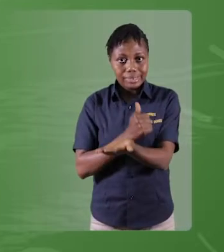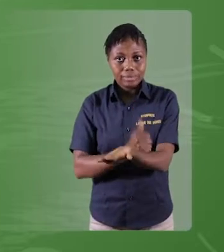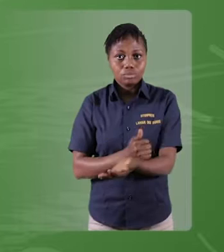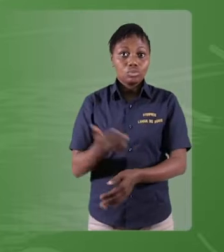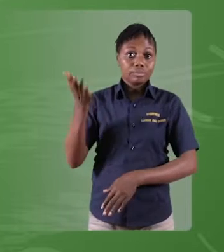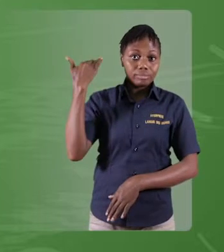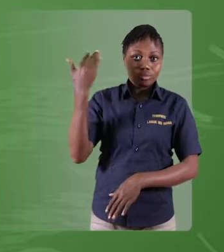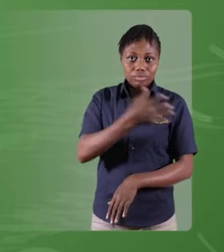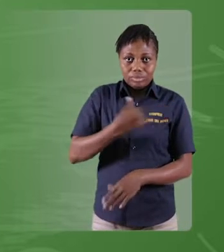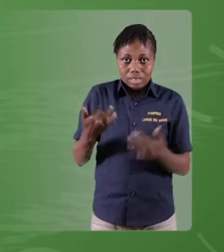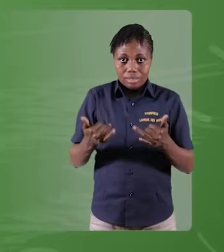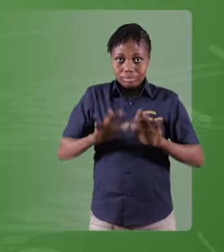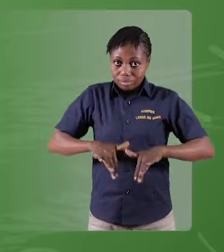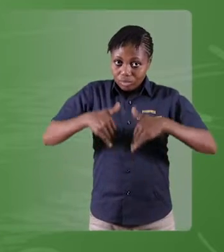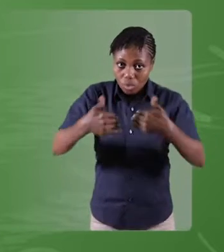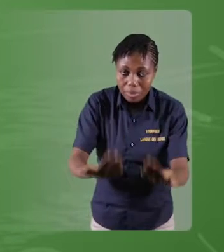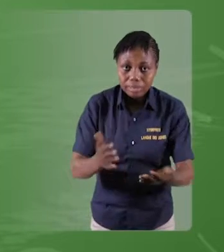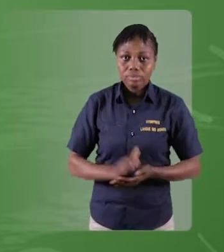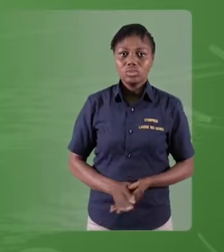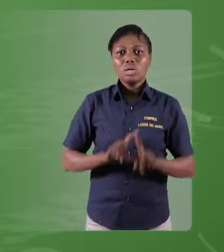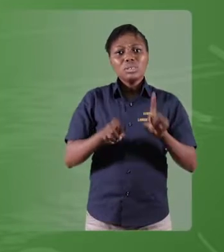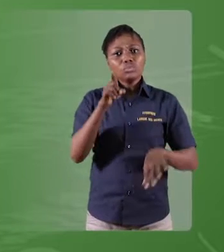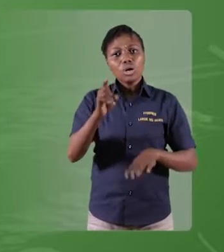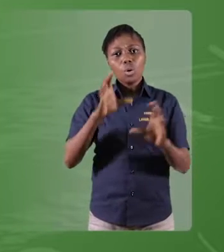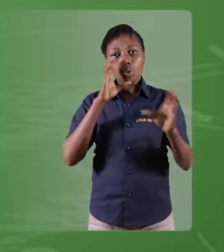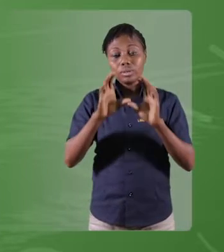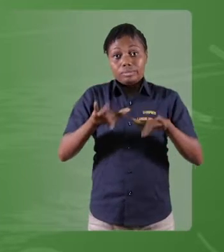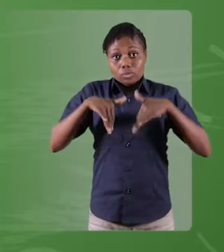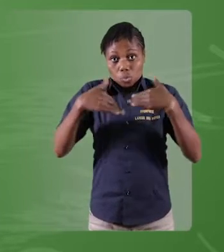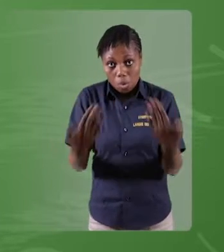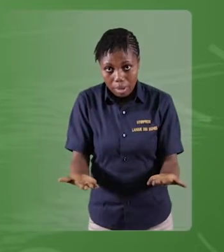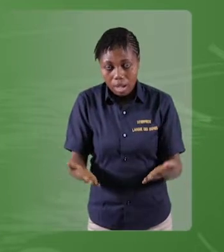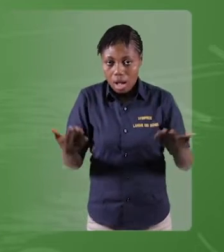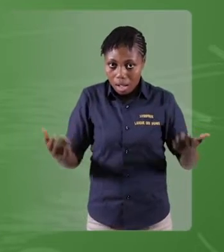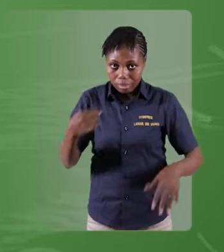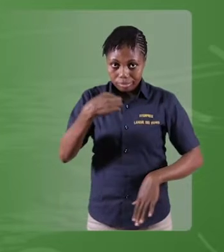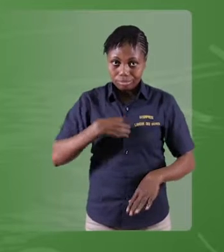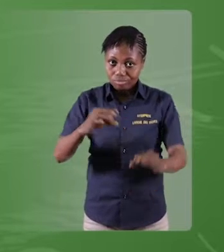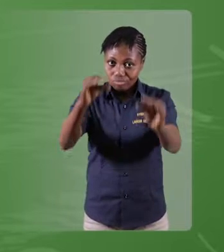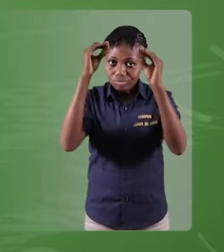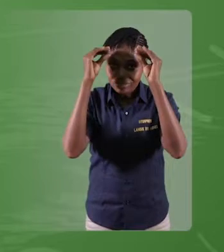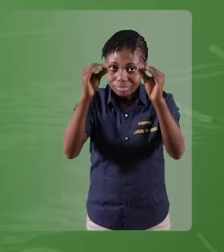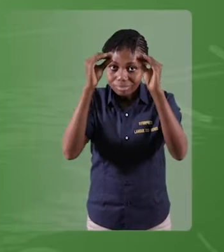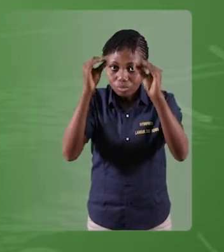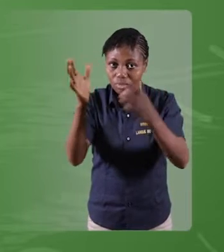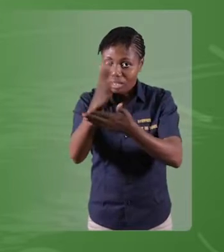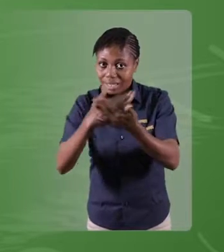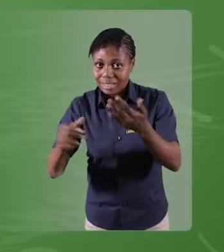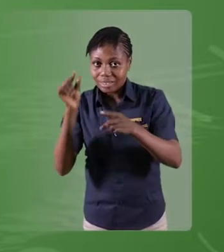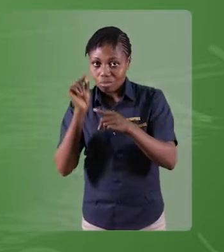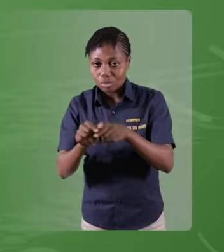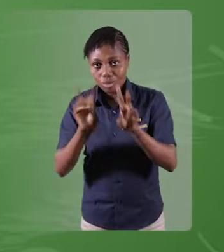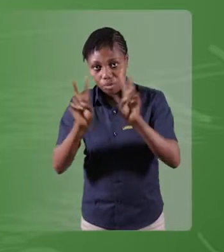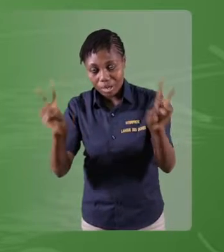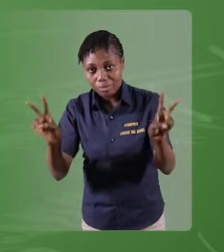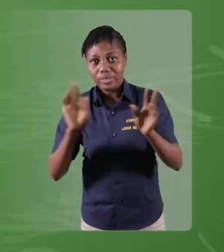city was in the past and what it is now. So to be able to do that, I'm going to introduce some vocabulary